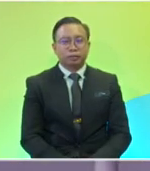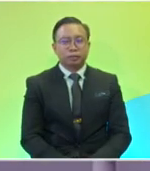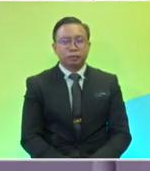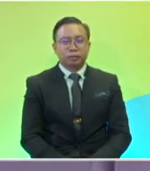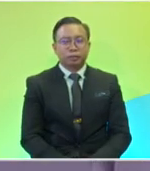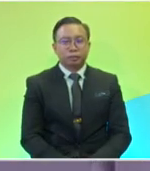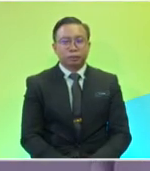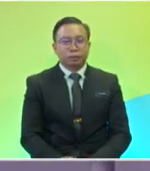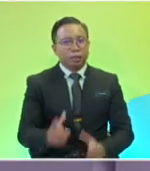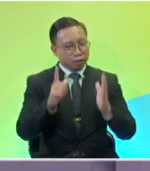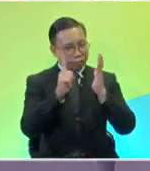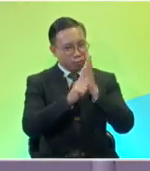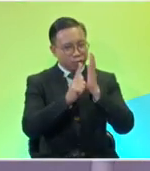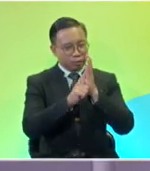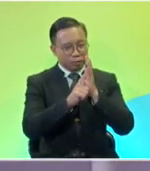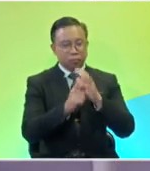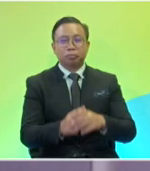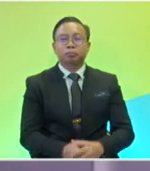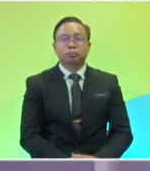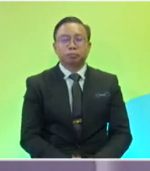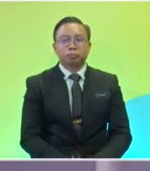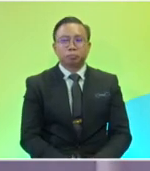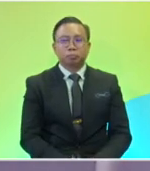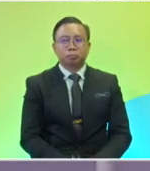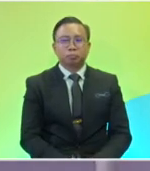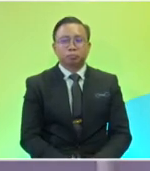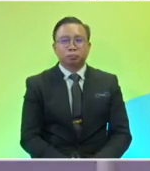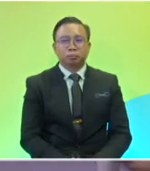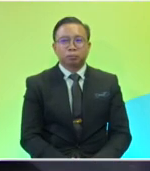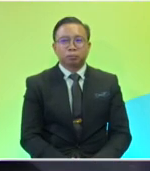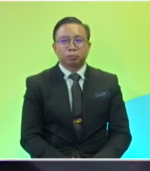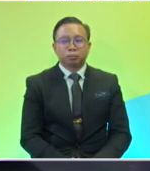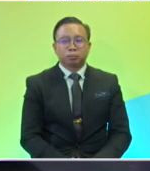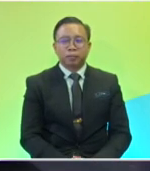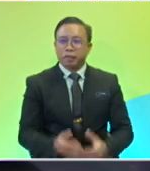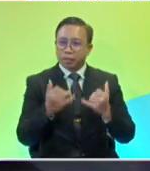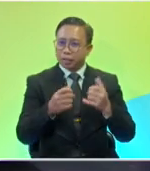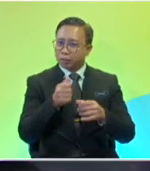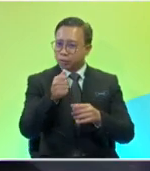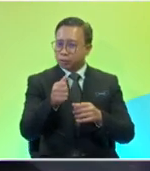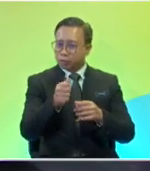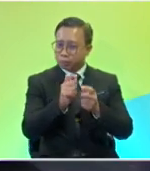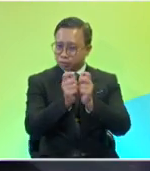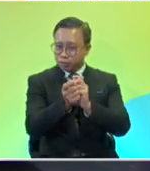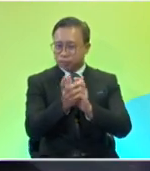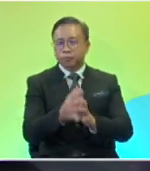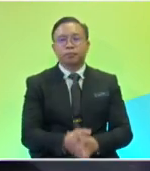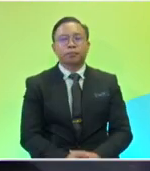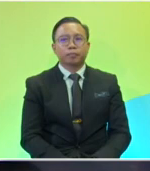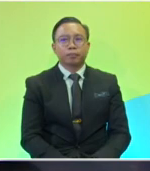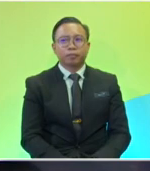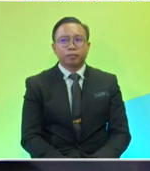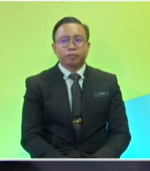So I pray that I get church right now. Okay, now it's your turn. Okay, my turn. Right.